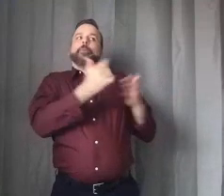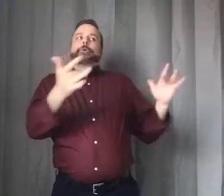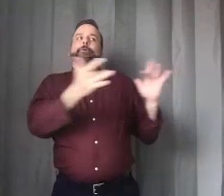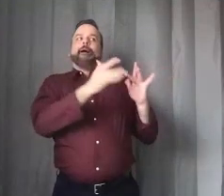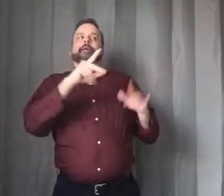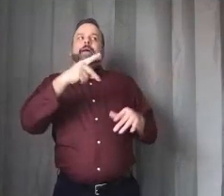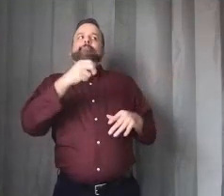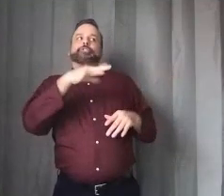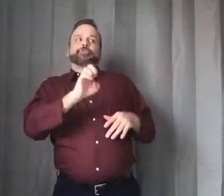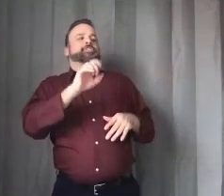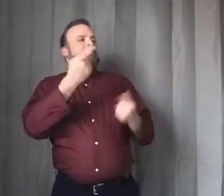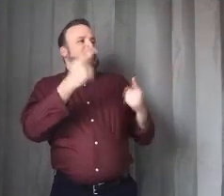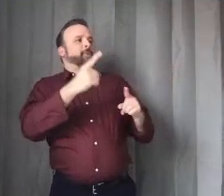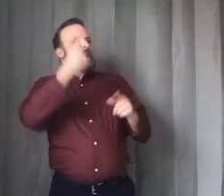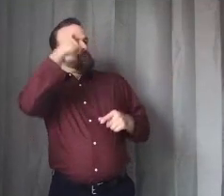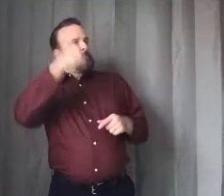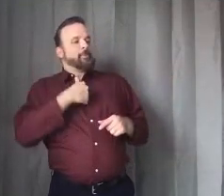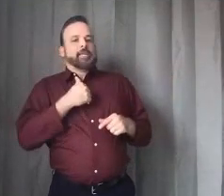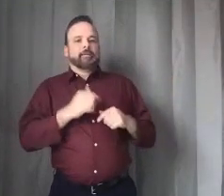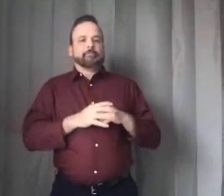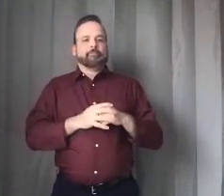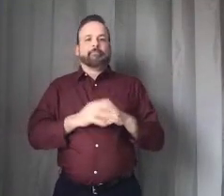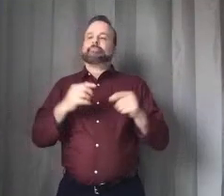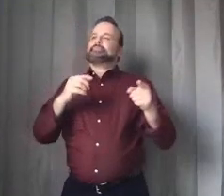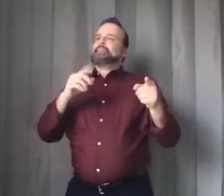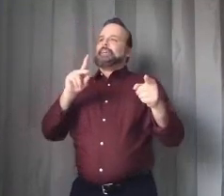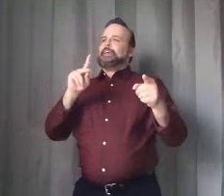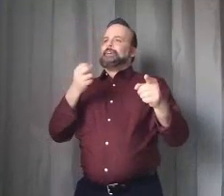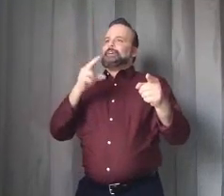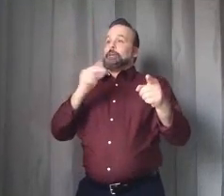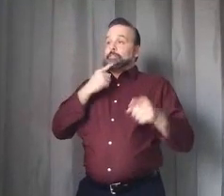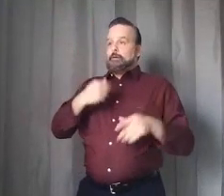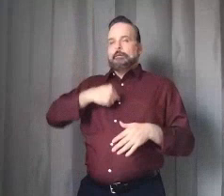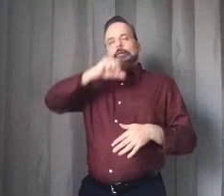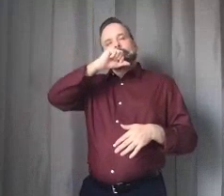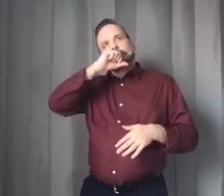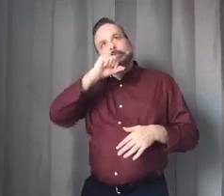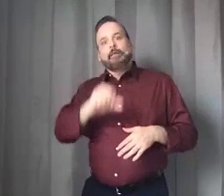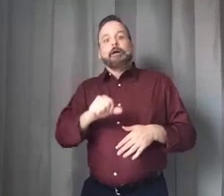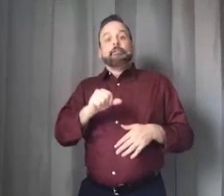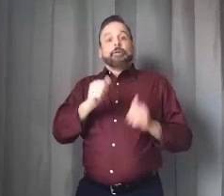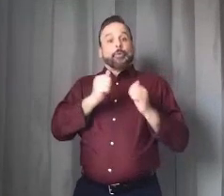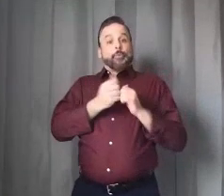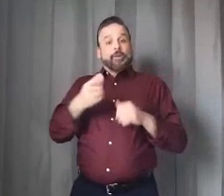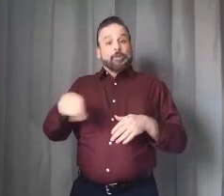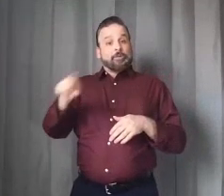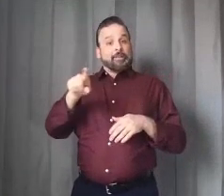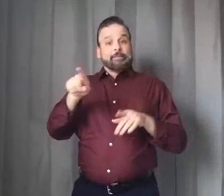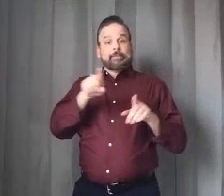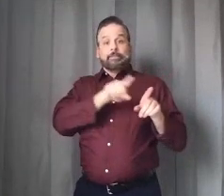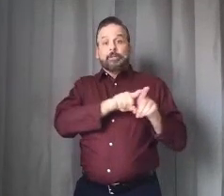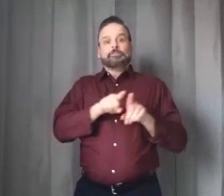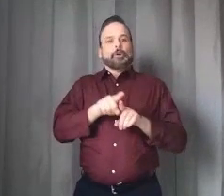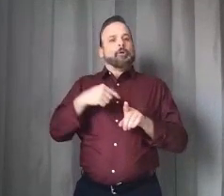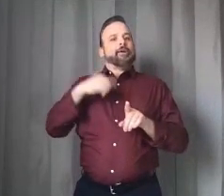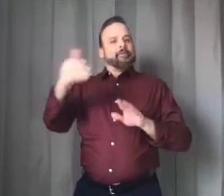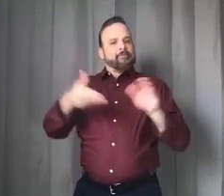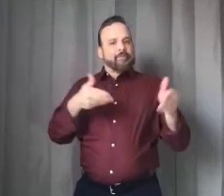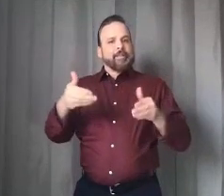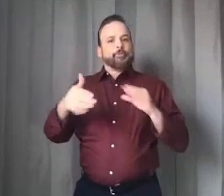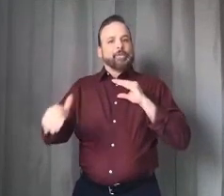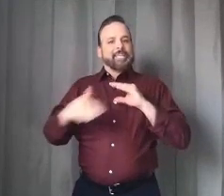how it came about for me. Yeah, I love that. I love that. Just like with you guys, I also was invited via